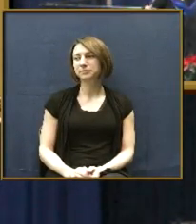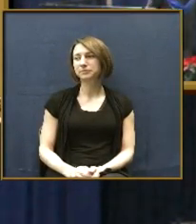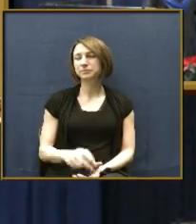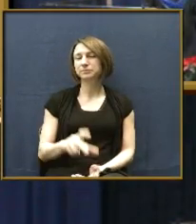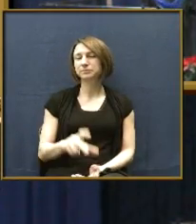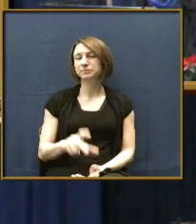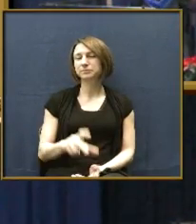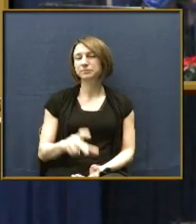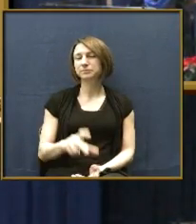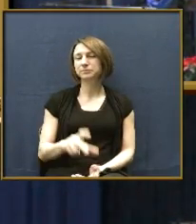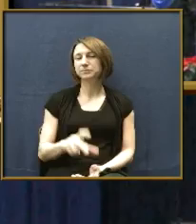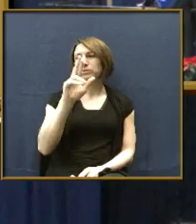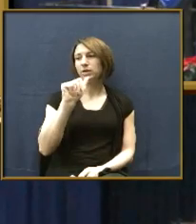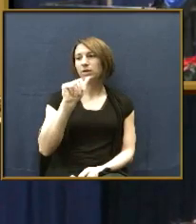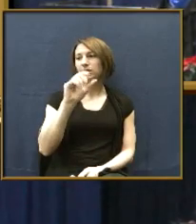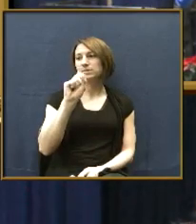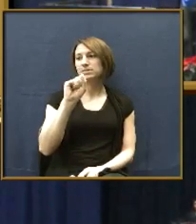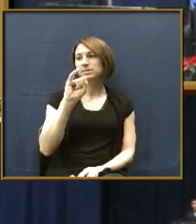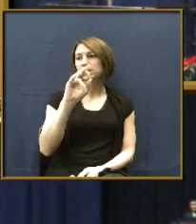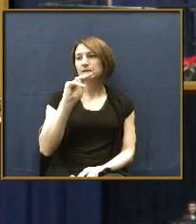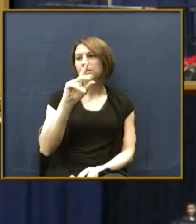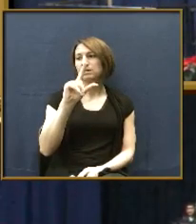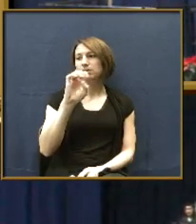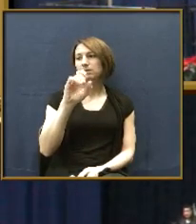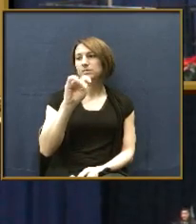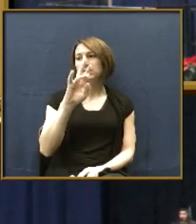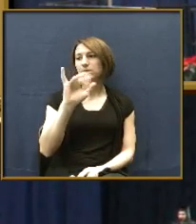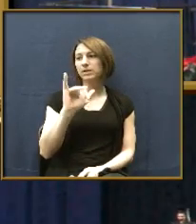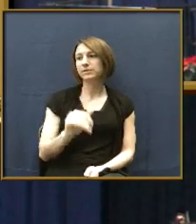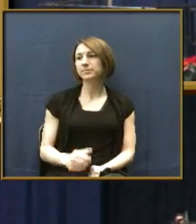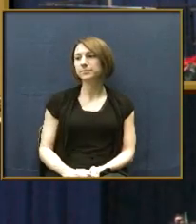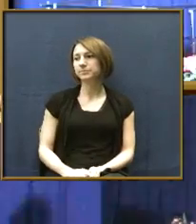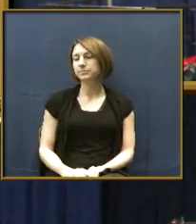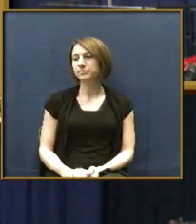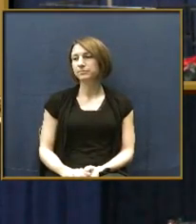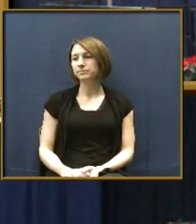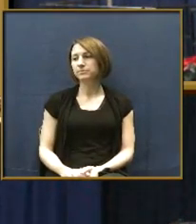Kendra Joyce Phi Kappa Phi.